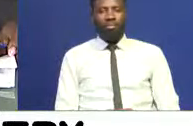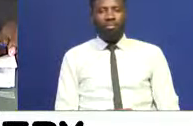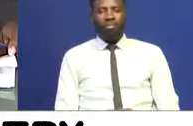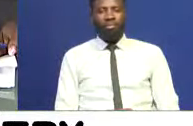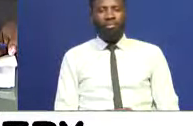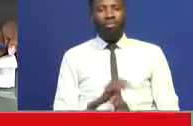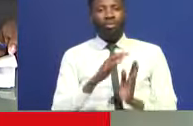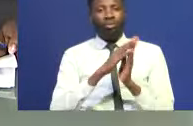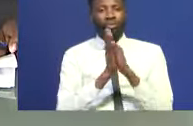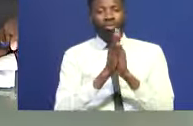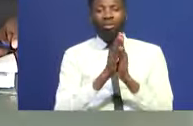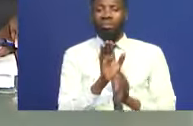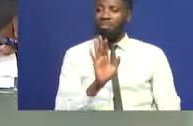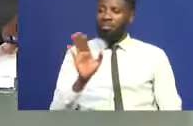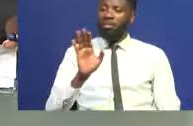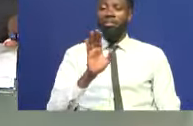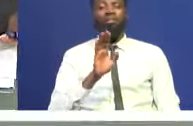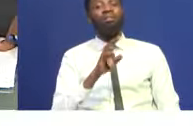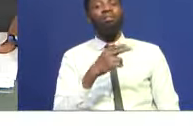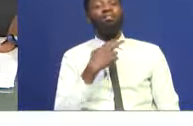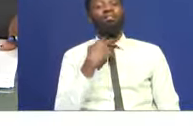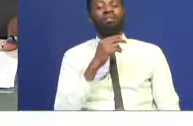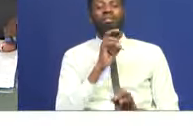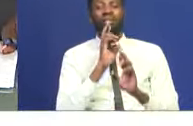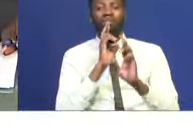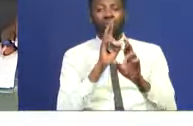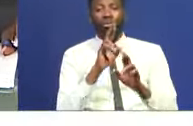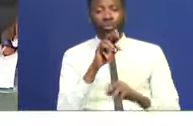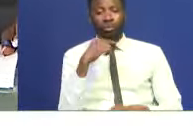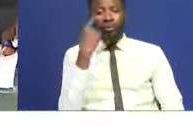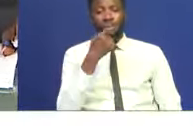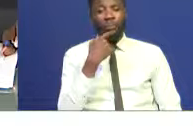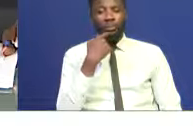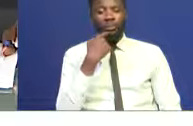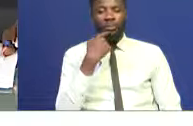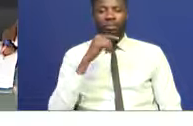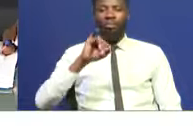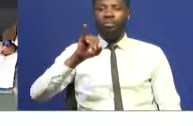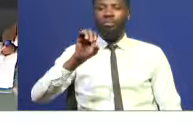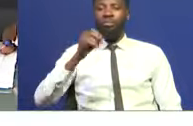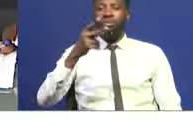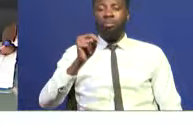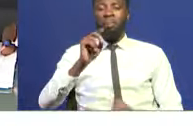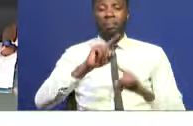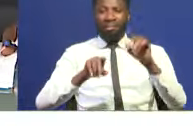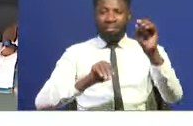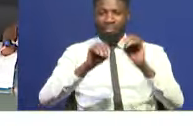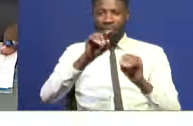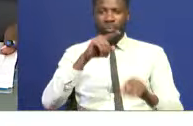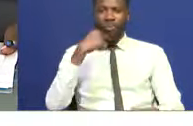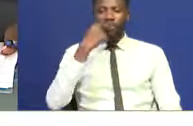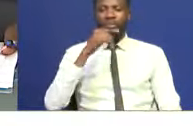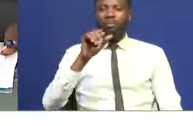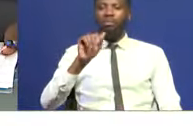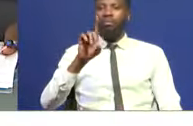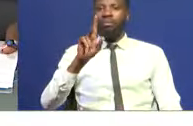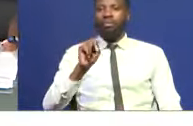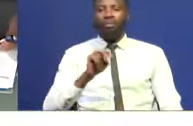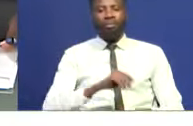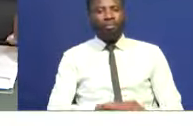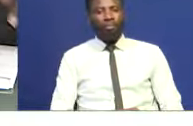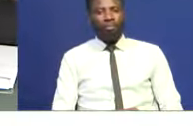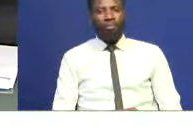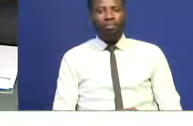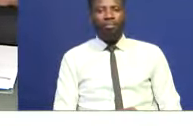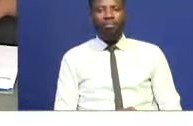The story was reported by or voiced over by John Kahiro and compiled by Adan Abdullahi.